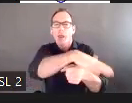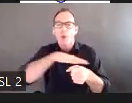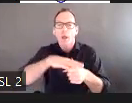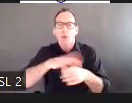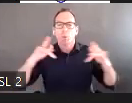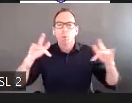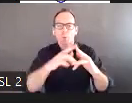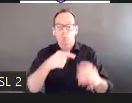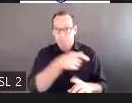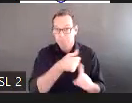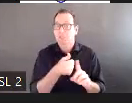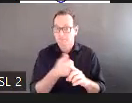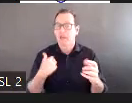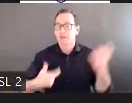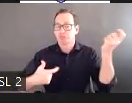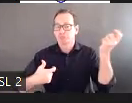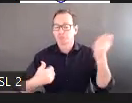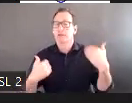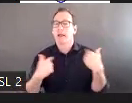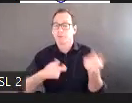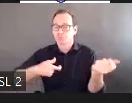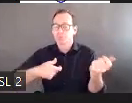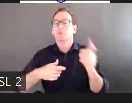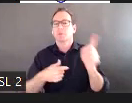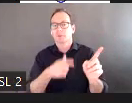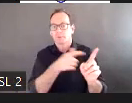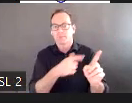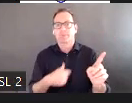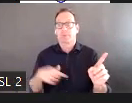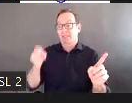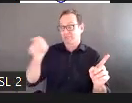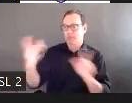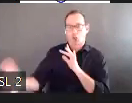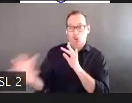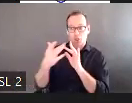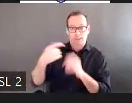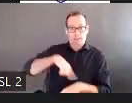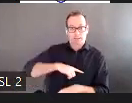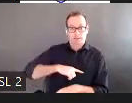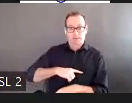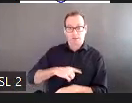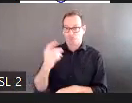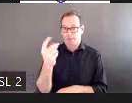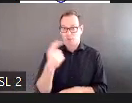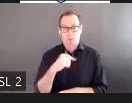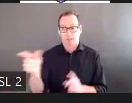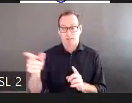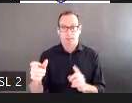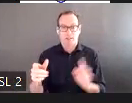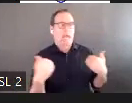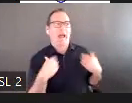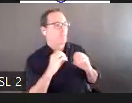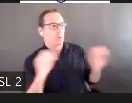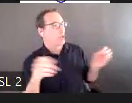Initially, the clinic called us and did not have consent, but based on the risk identified, firearms in the home,